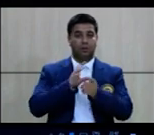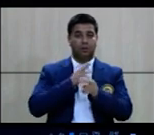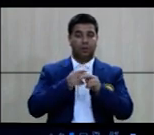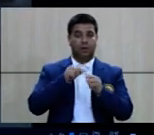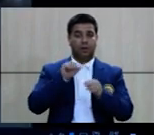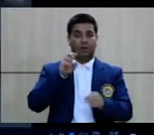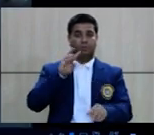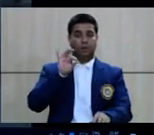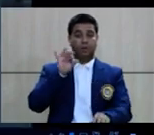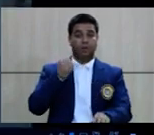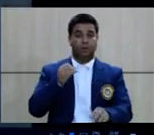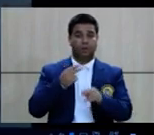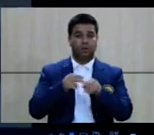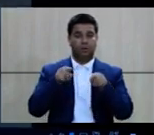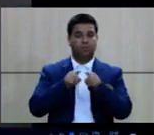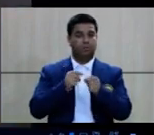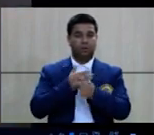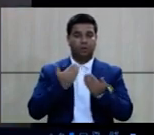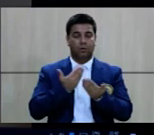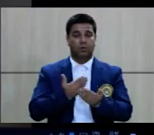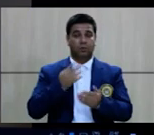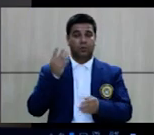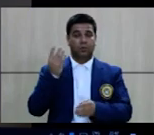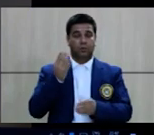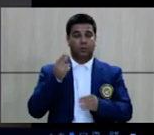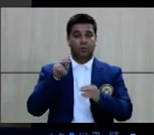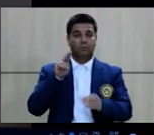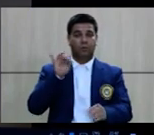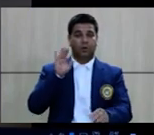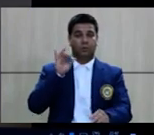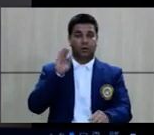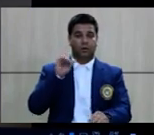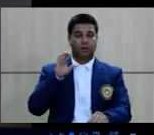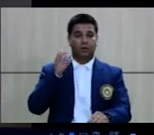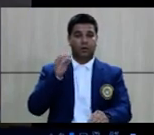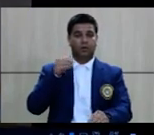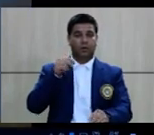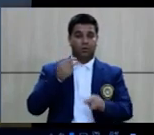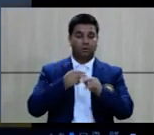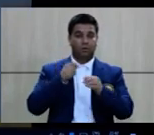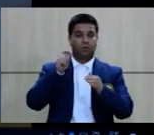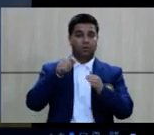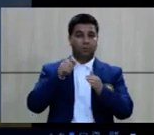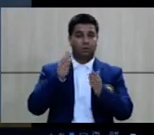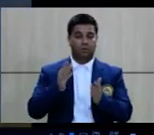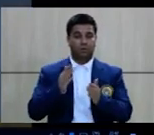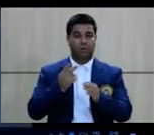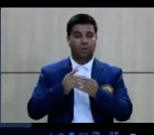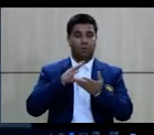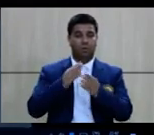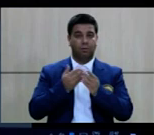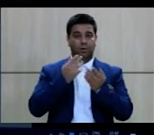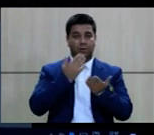ionlari ham bu eritmada mavjud emas. 4-chi probirkaga kumush nitrat tuzi eritmasdan tomsamiz.